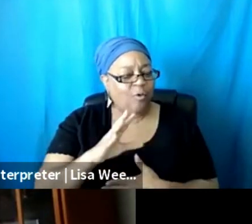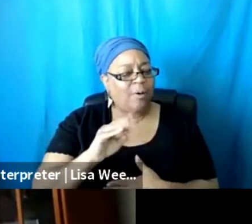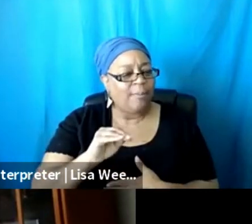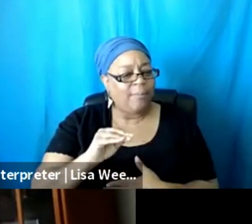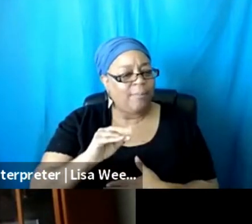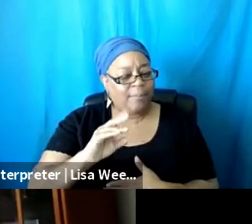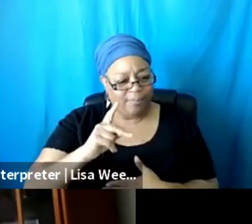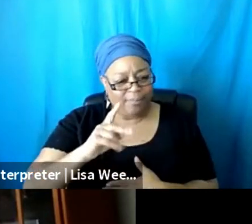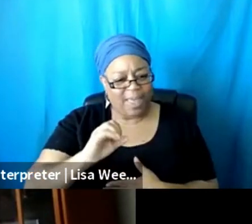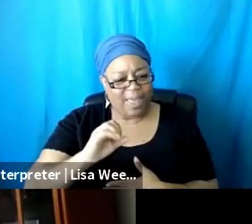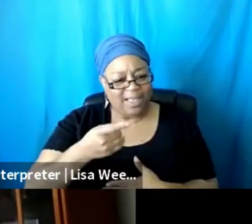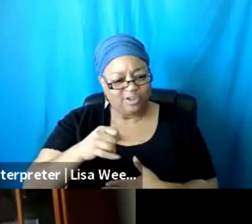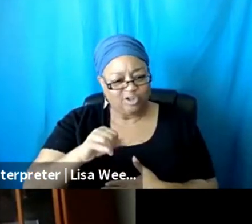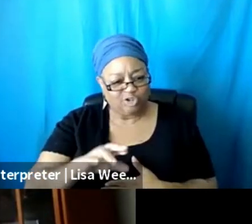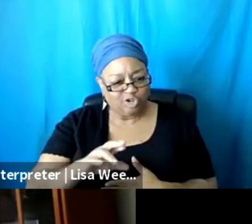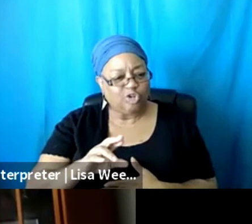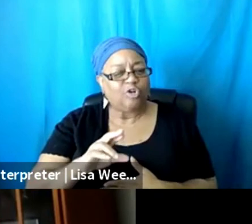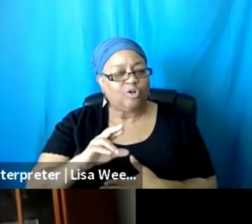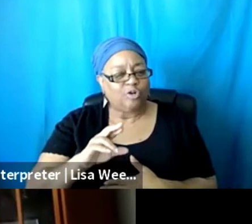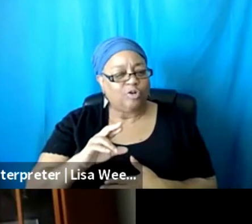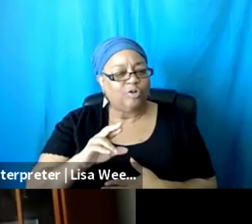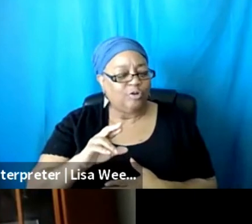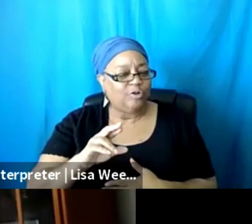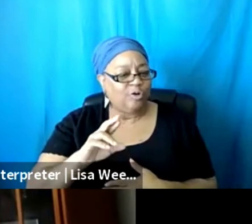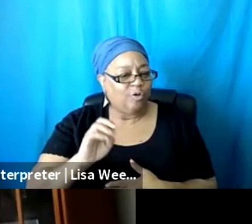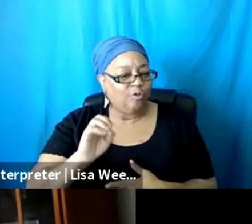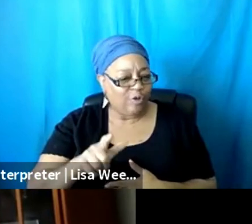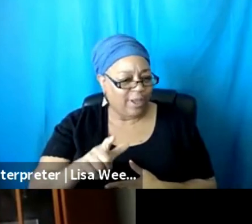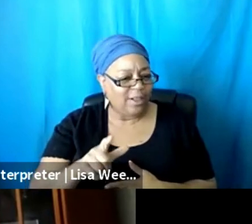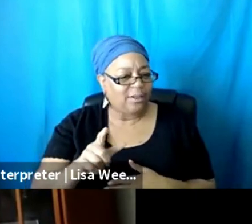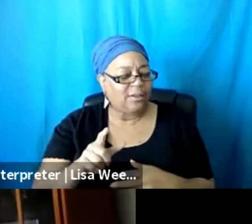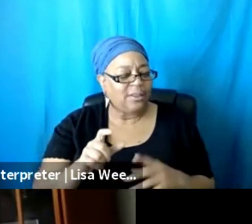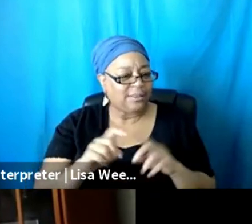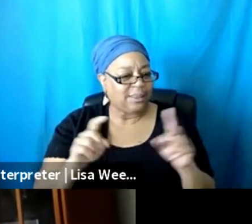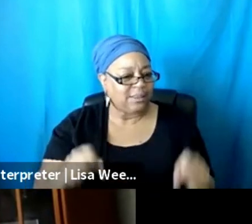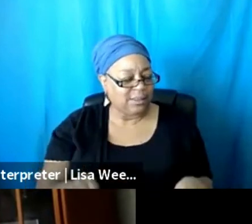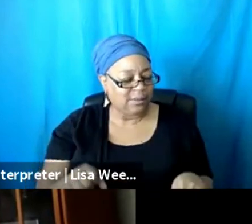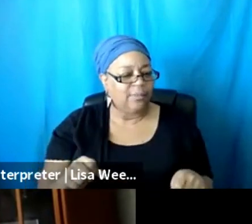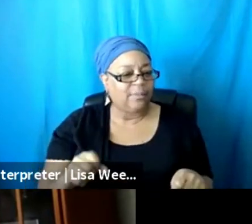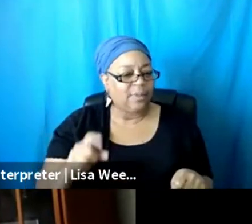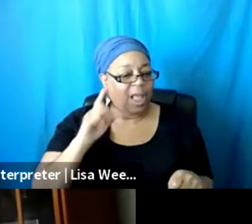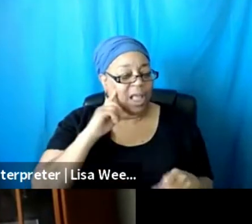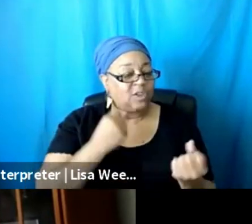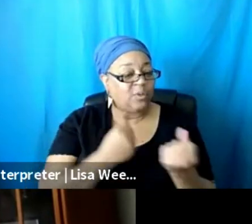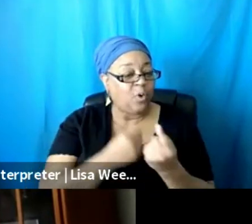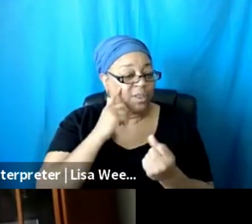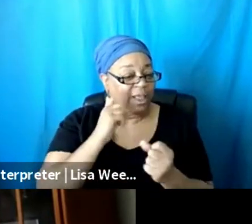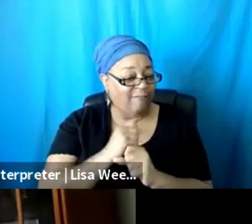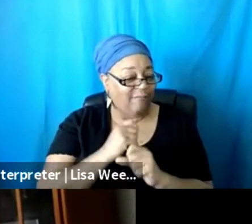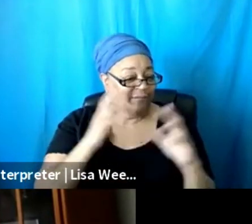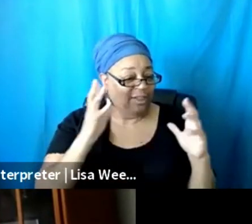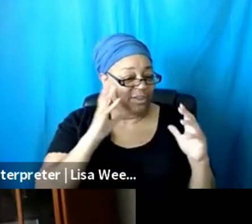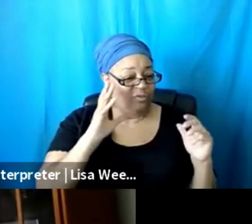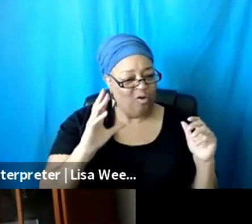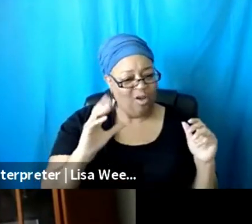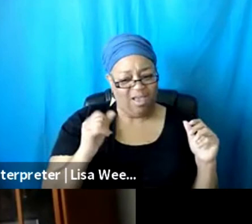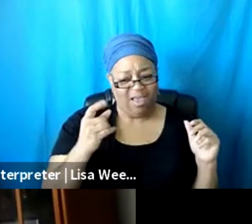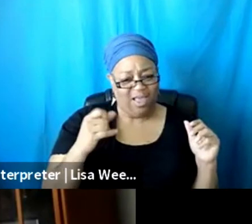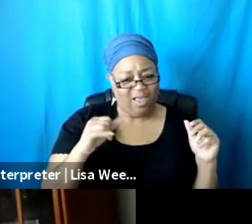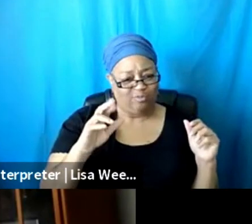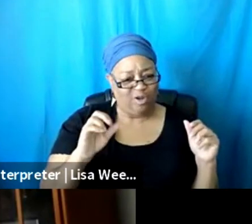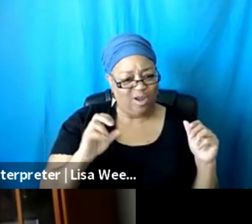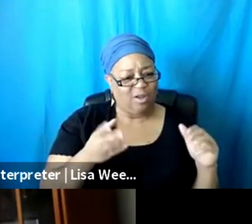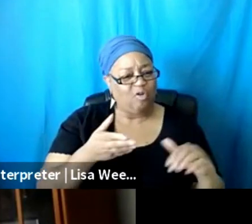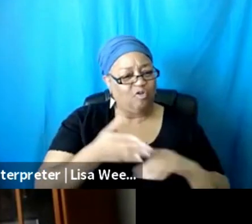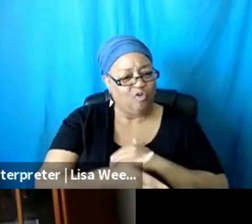to kind of support that vision for Amtrak across the country. as a sustainable mode of travel